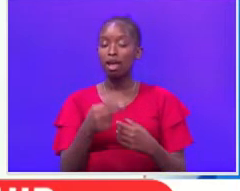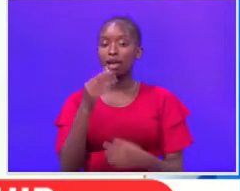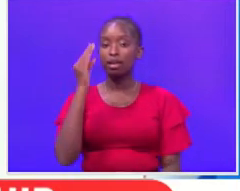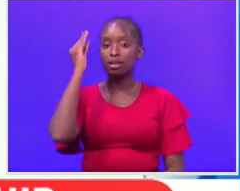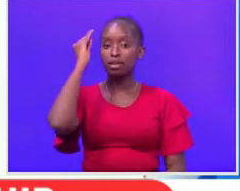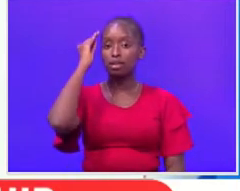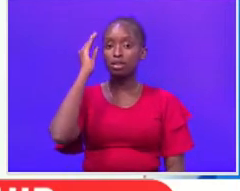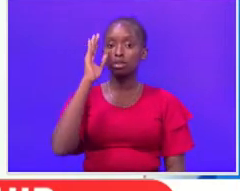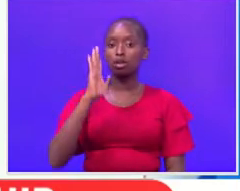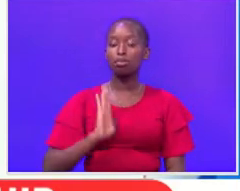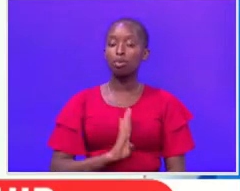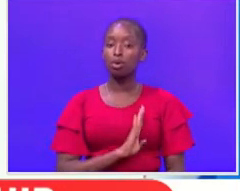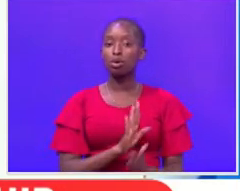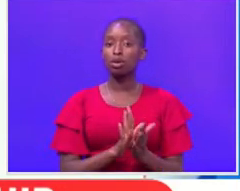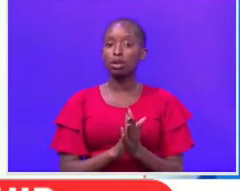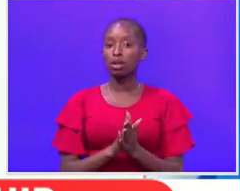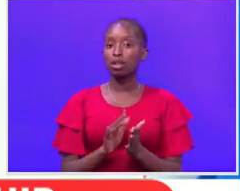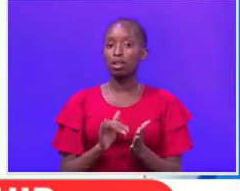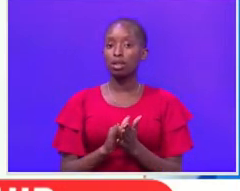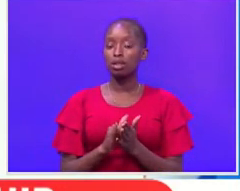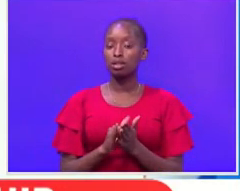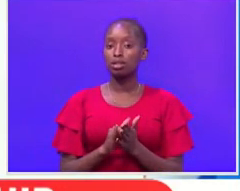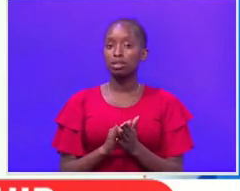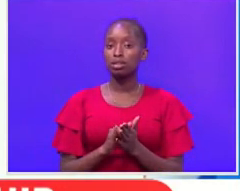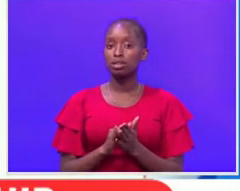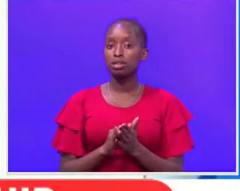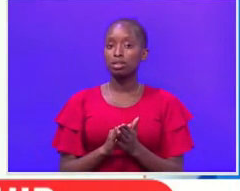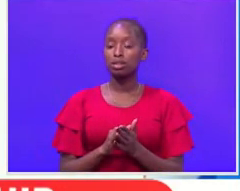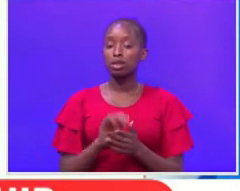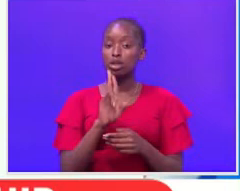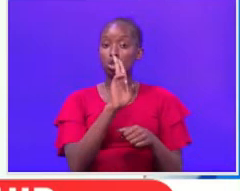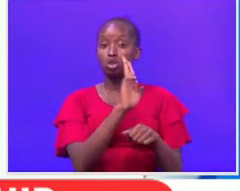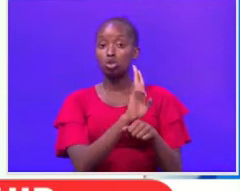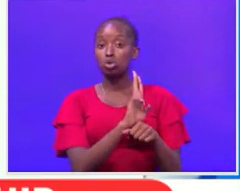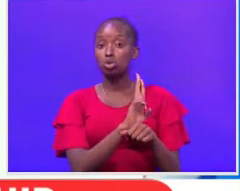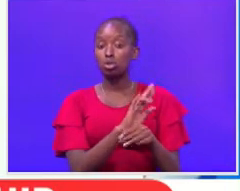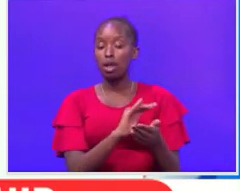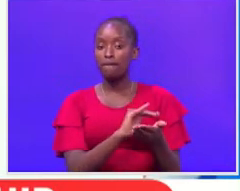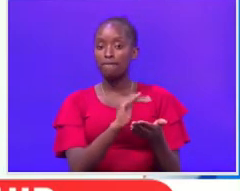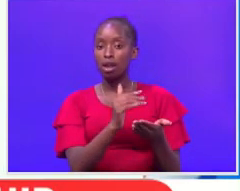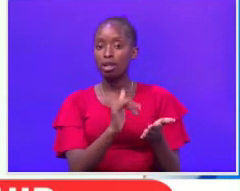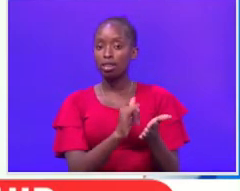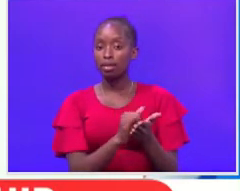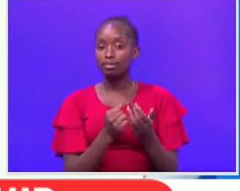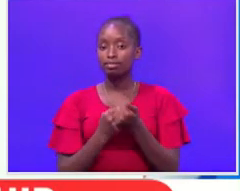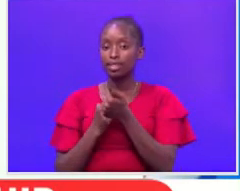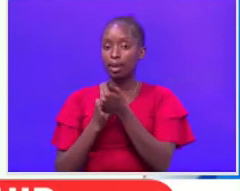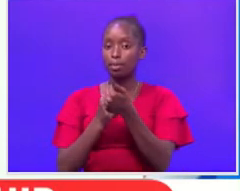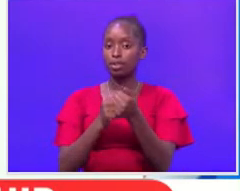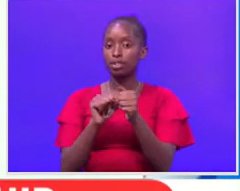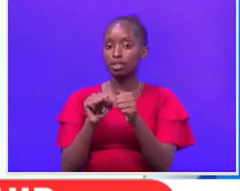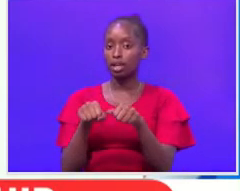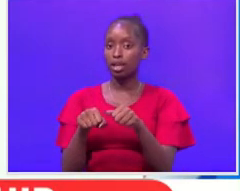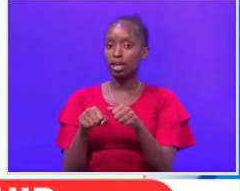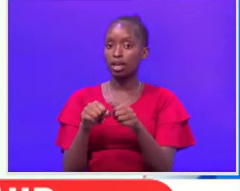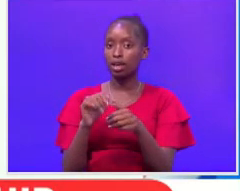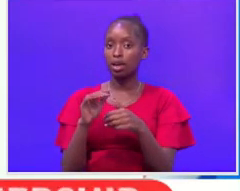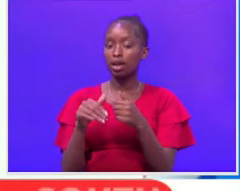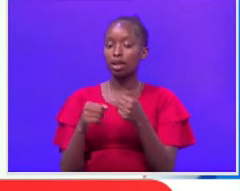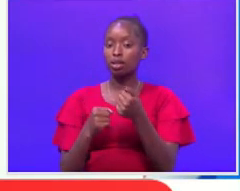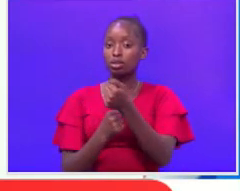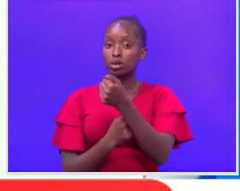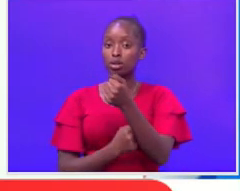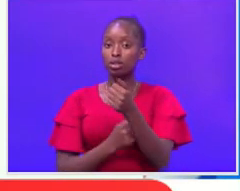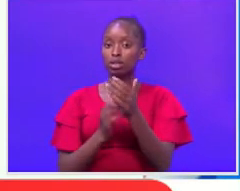Board, and the Loans Board therefore uses that funding to support the scholarships and